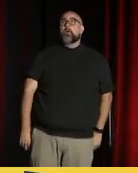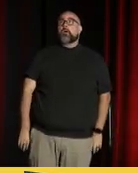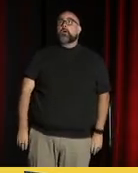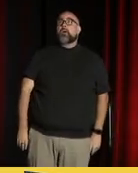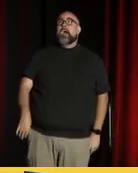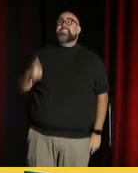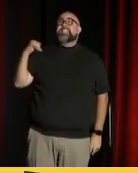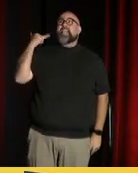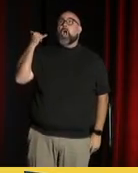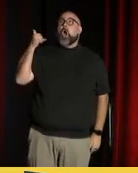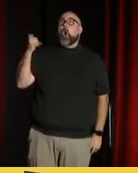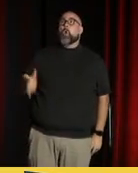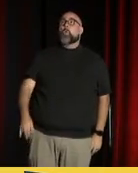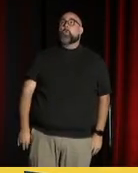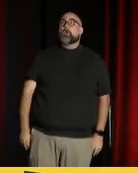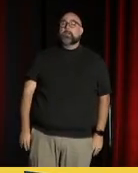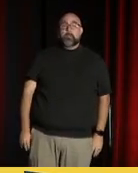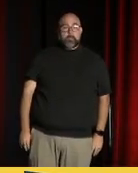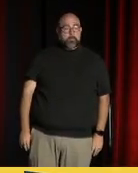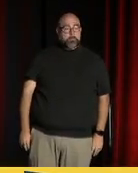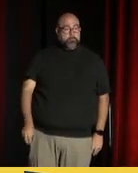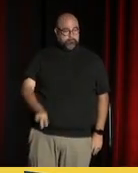goes, "Yellow."